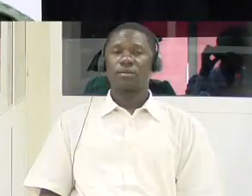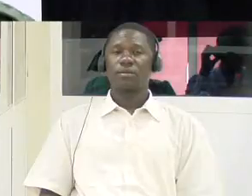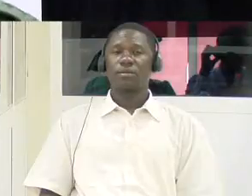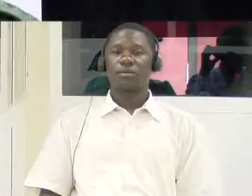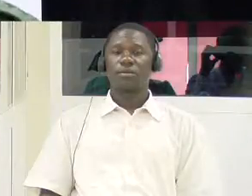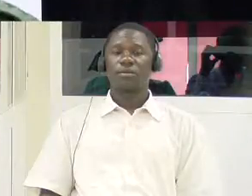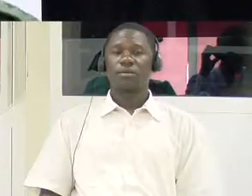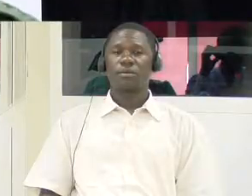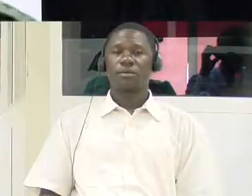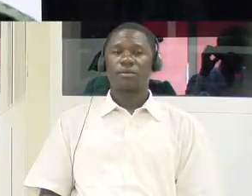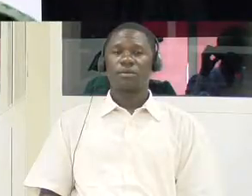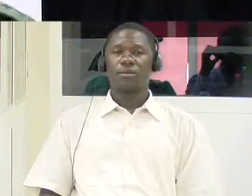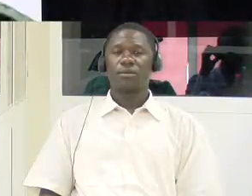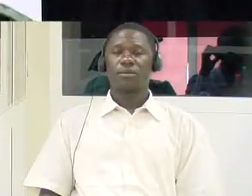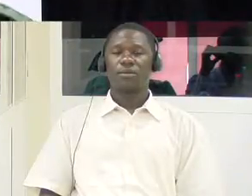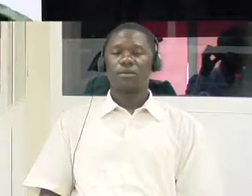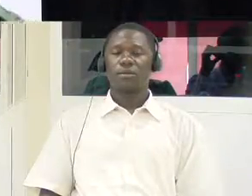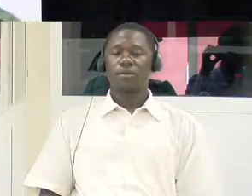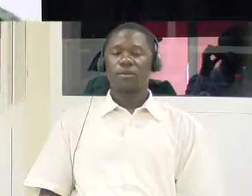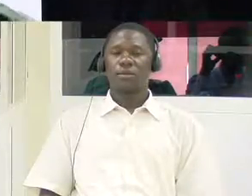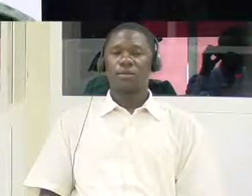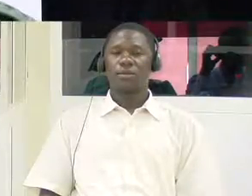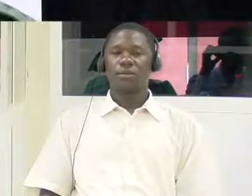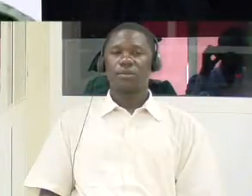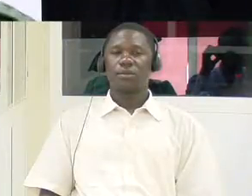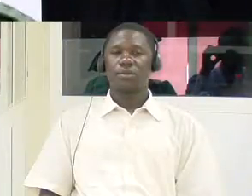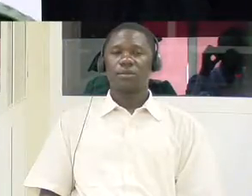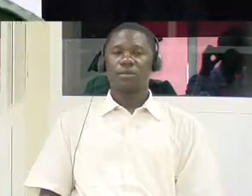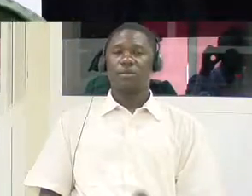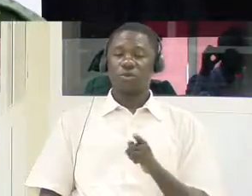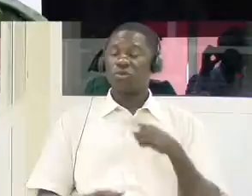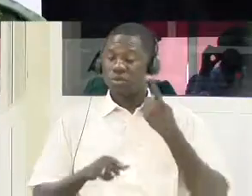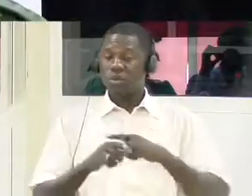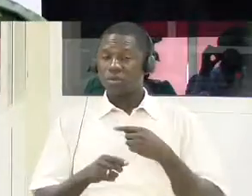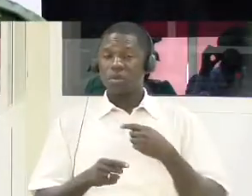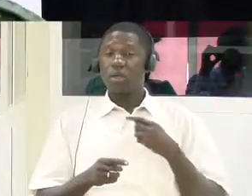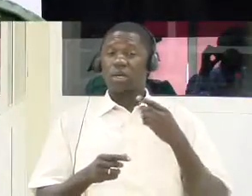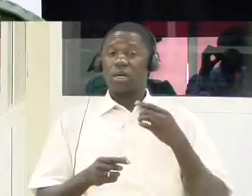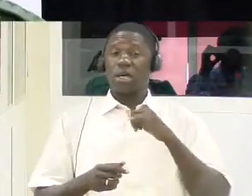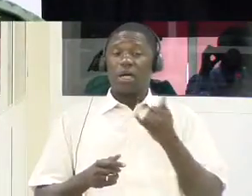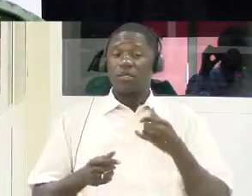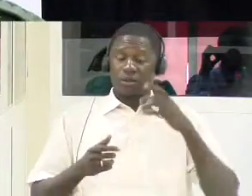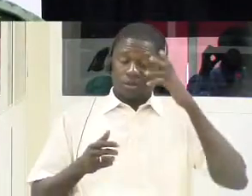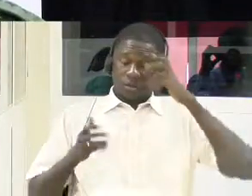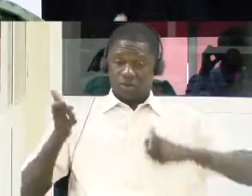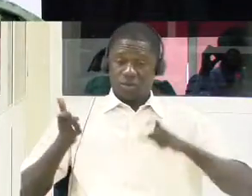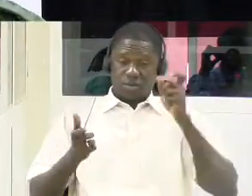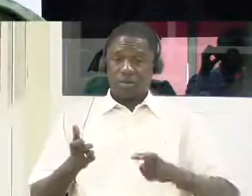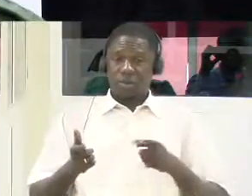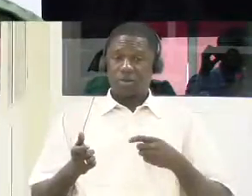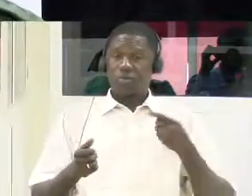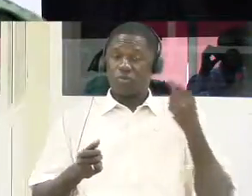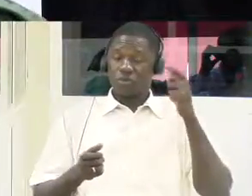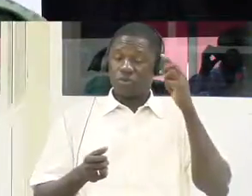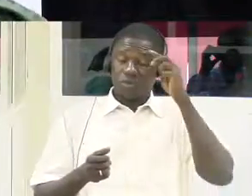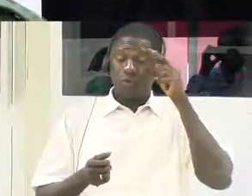have the ability to distinguish what is usual from what is unusual. That was very unusual. I expect